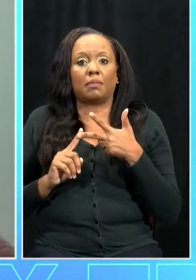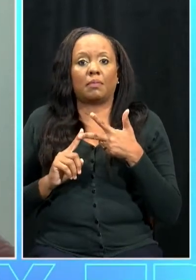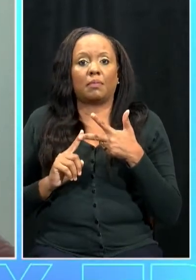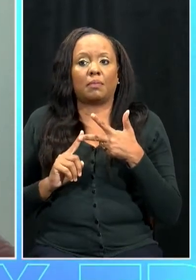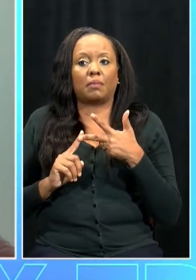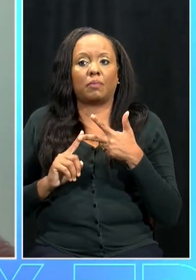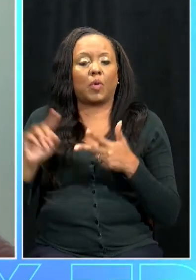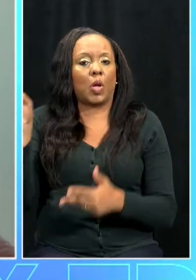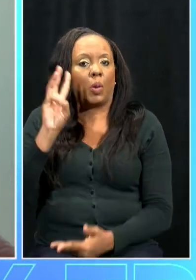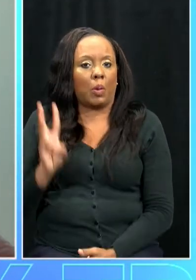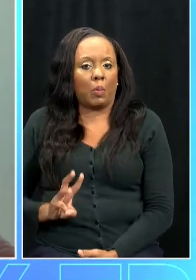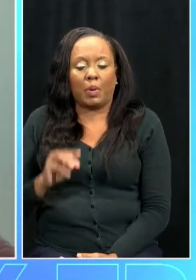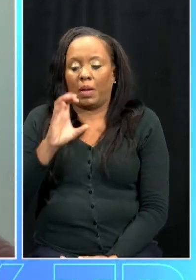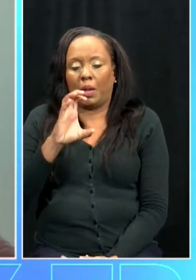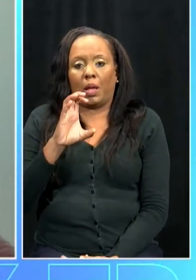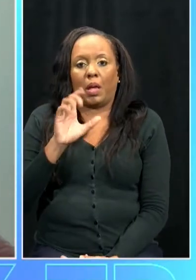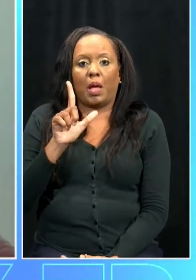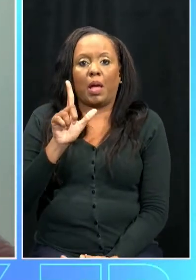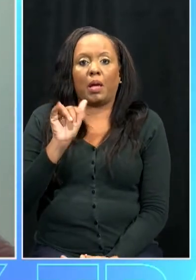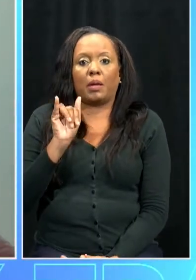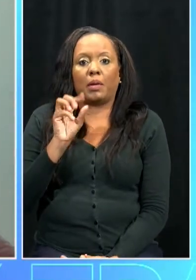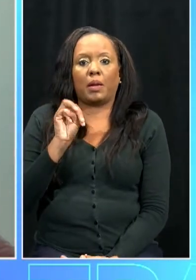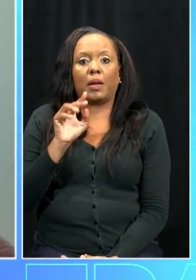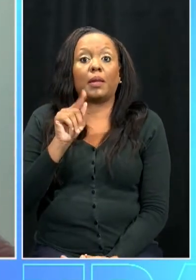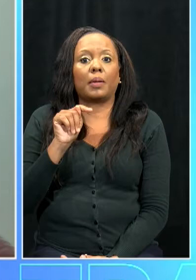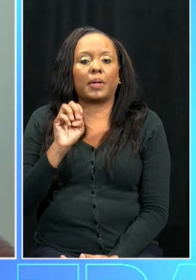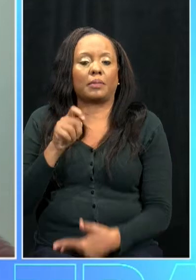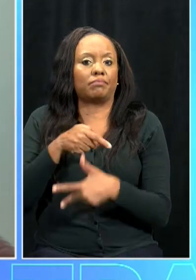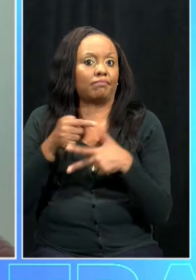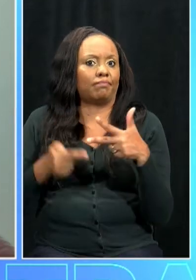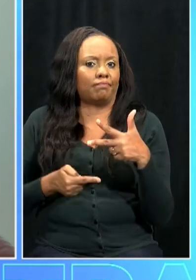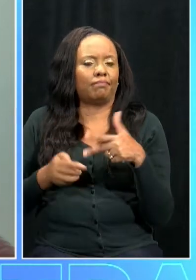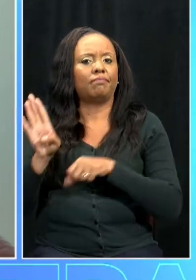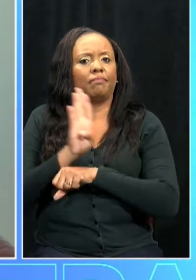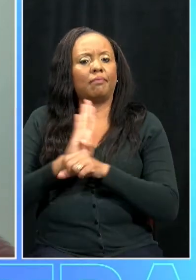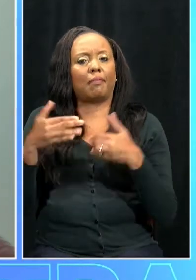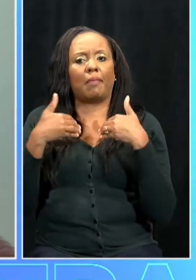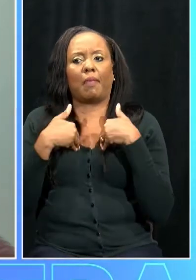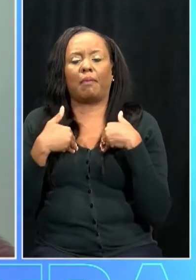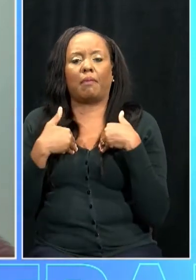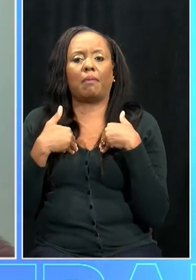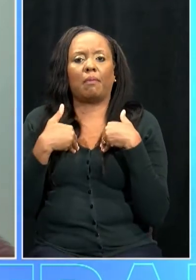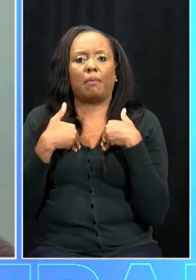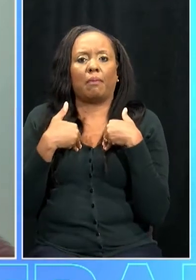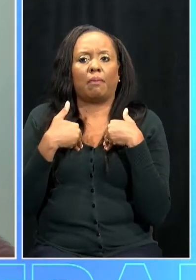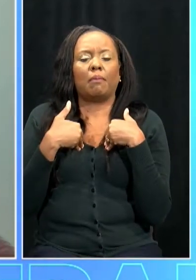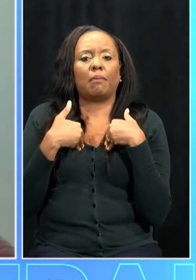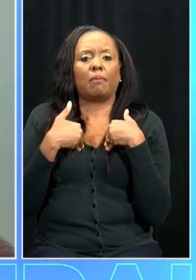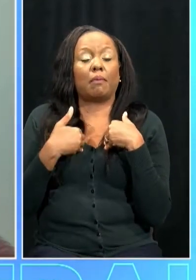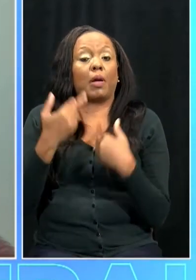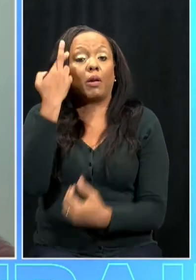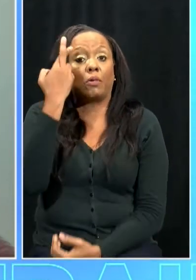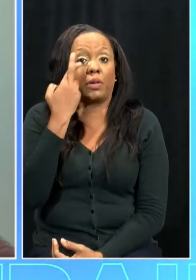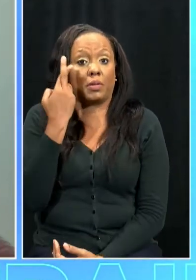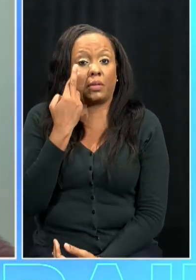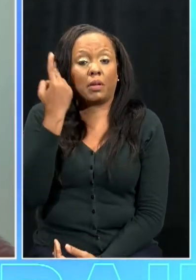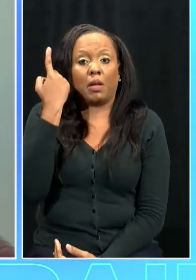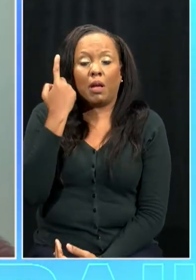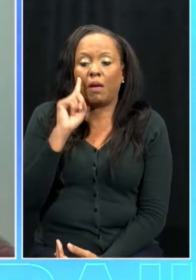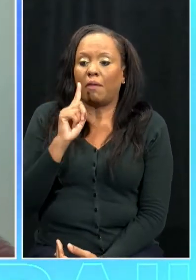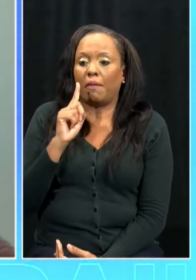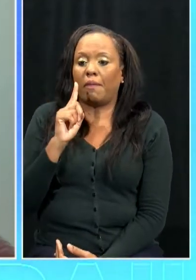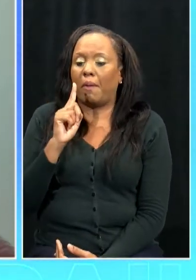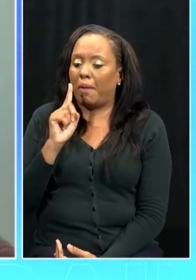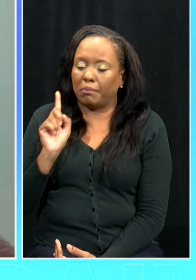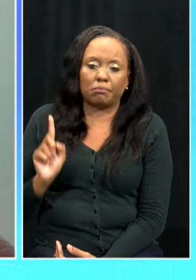climate crisis. So Barbadians do have a very compelling reason to take this